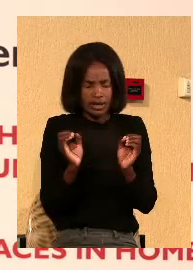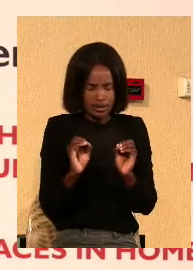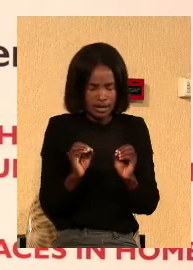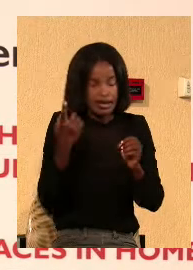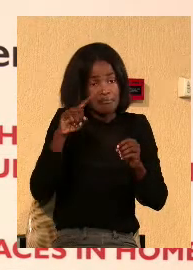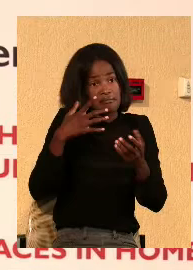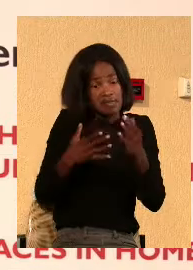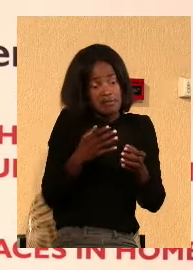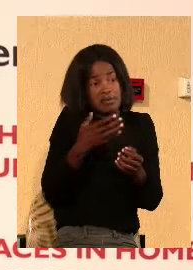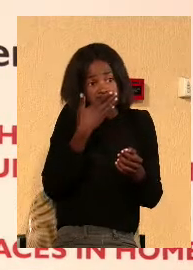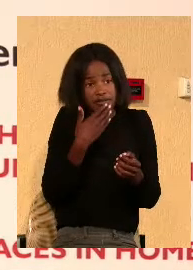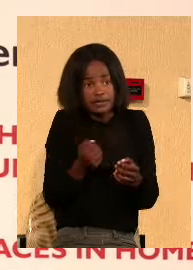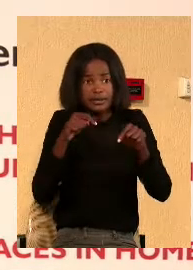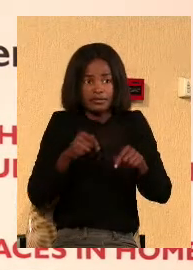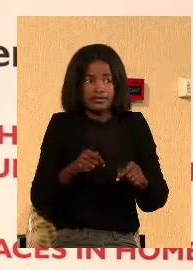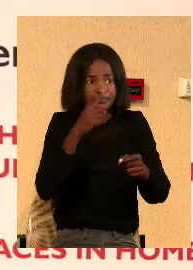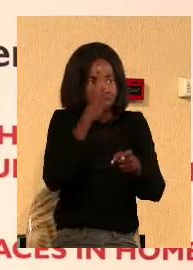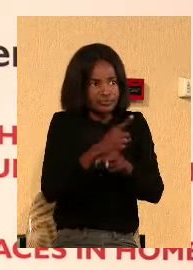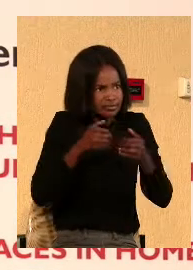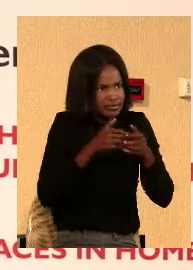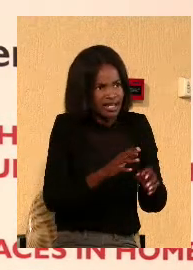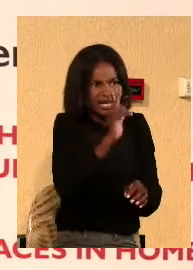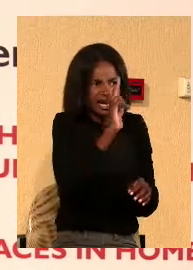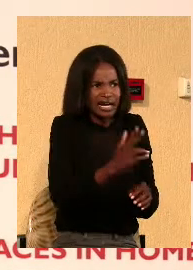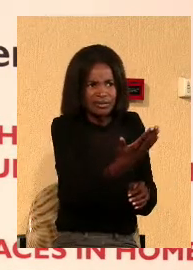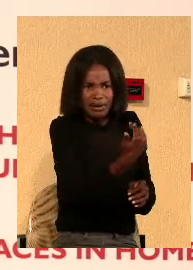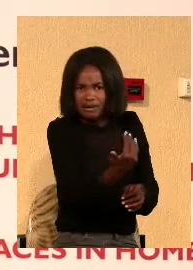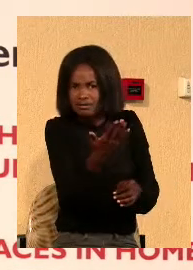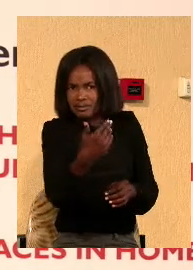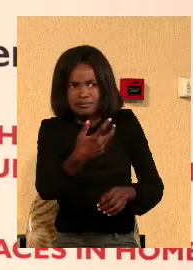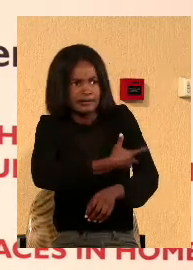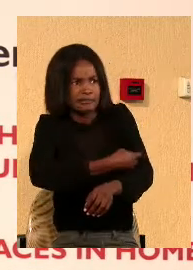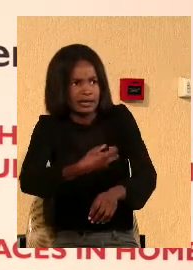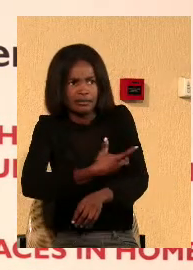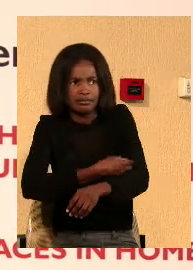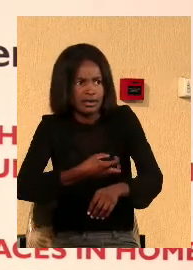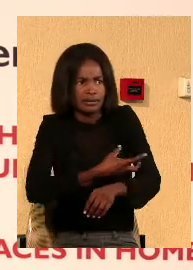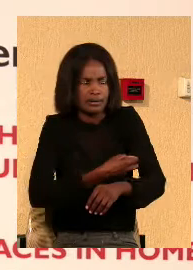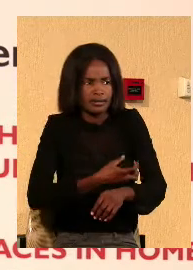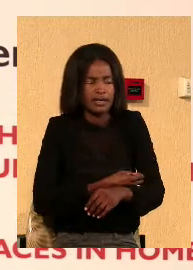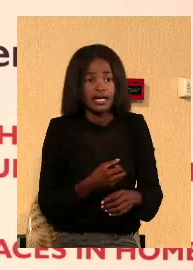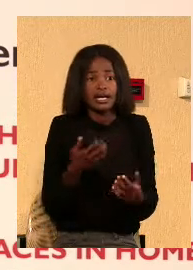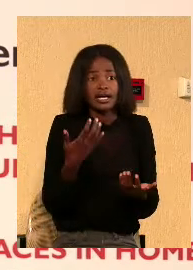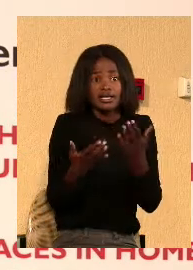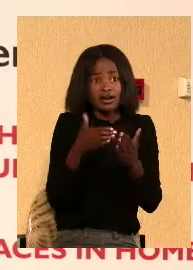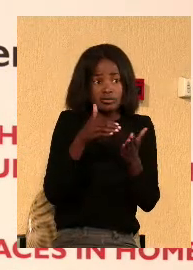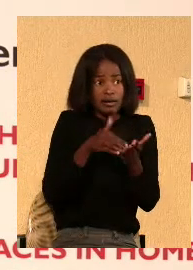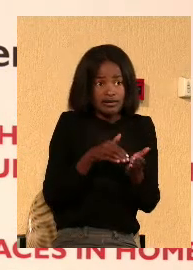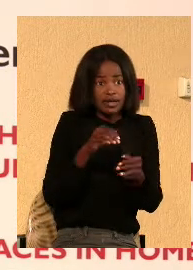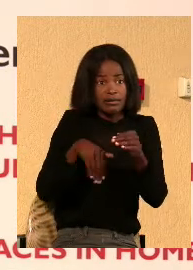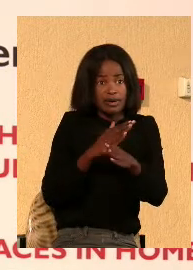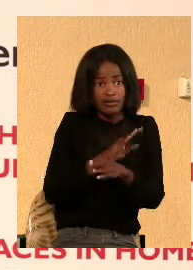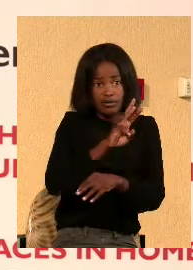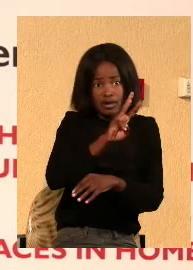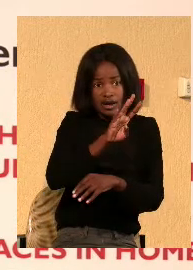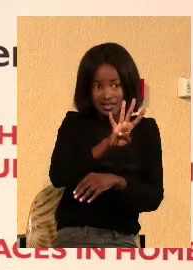build up database, because these are the issues that are guiding our strategy. If we go to May 4th and we still have 16